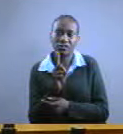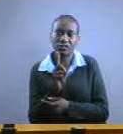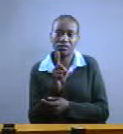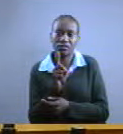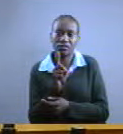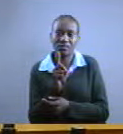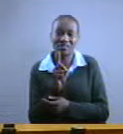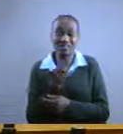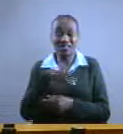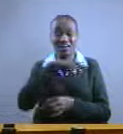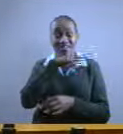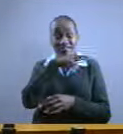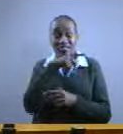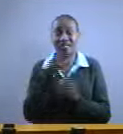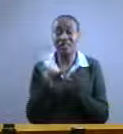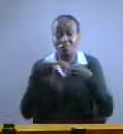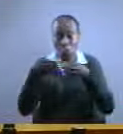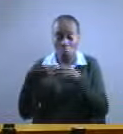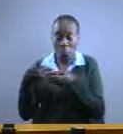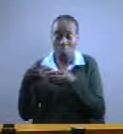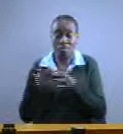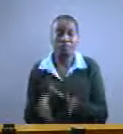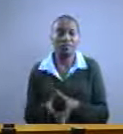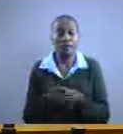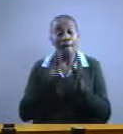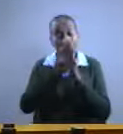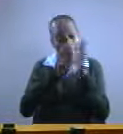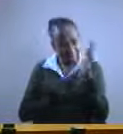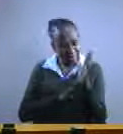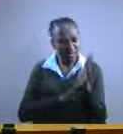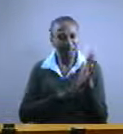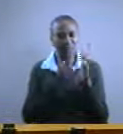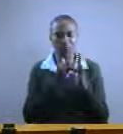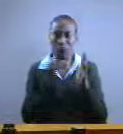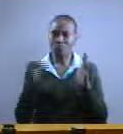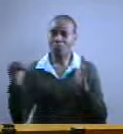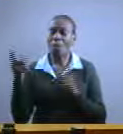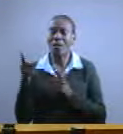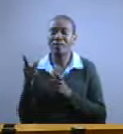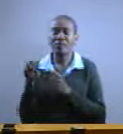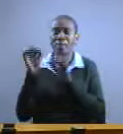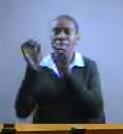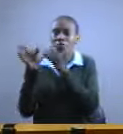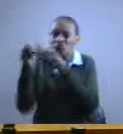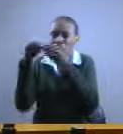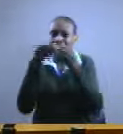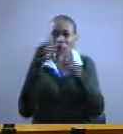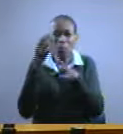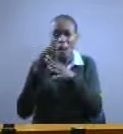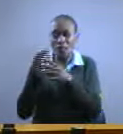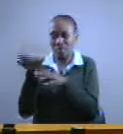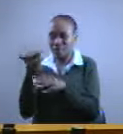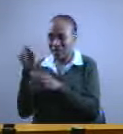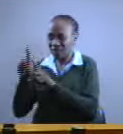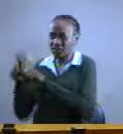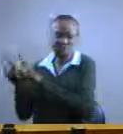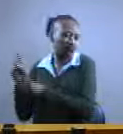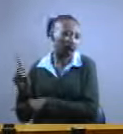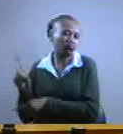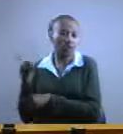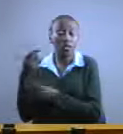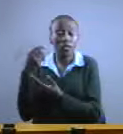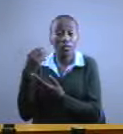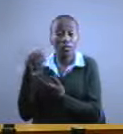and krachtrachter. The bill aims to align non-banking financial sector legislation with the international